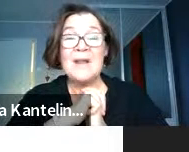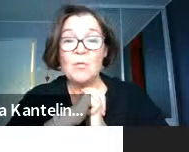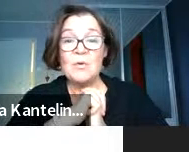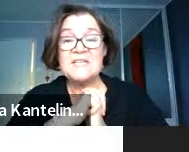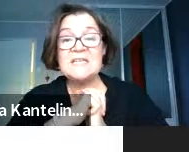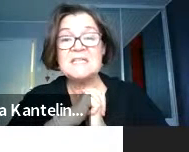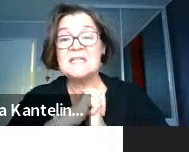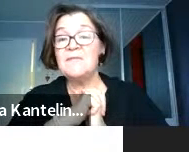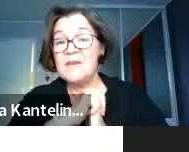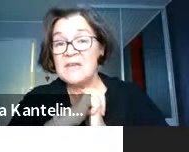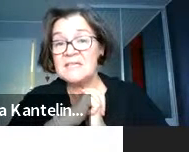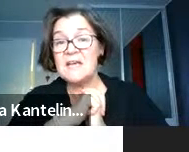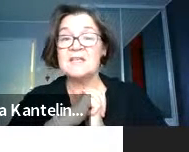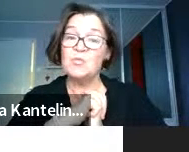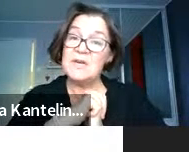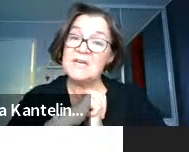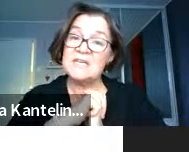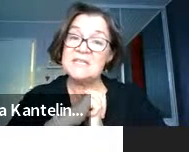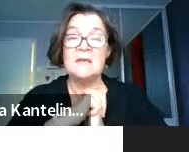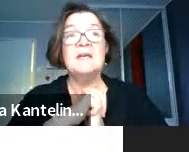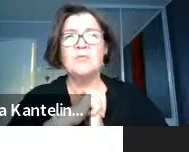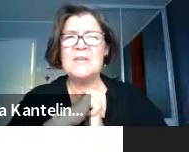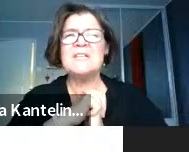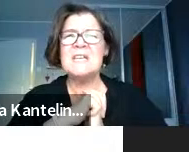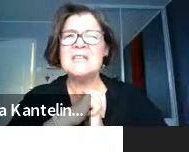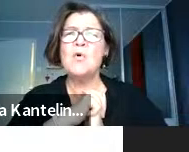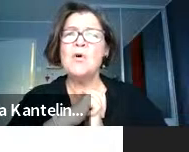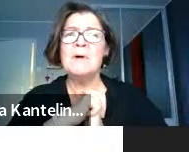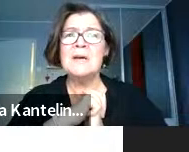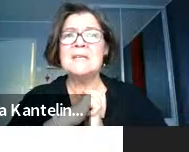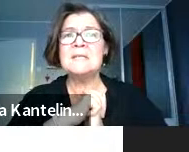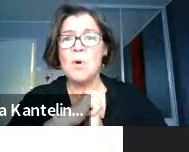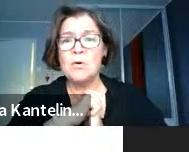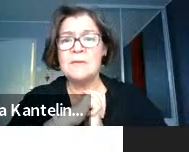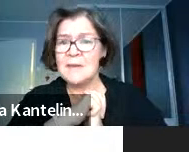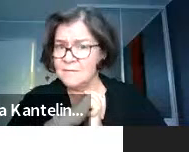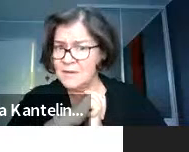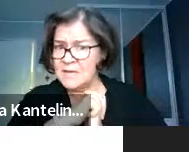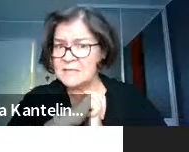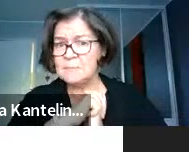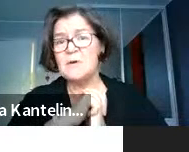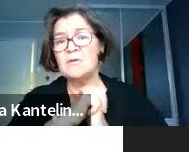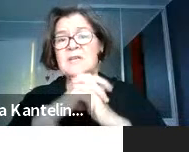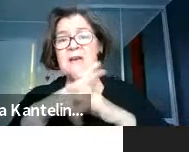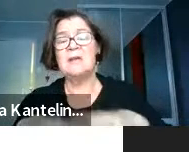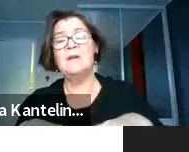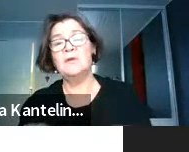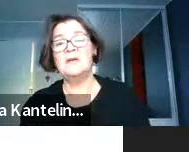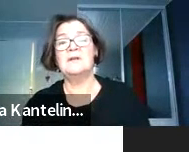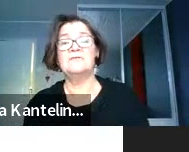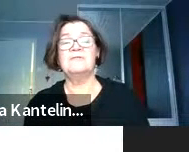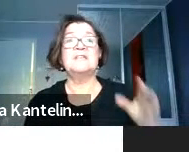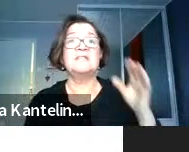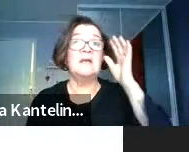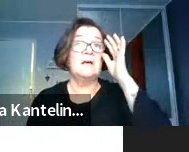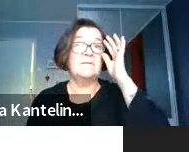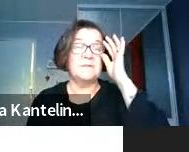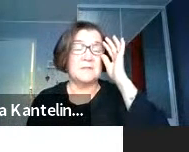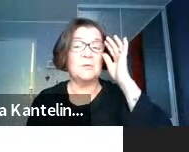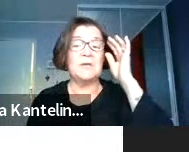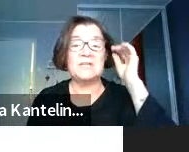well, our languages, Finnish and Swedish. Swedish is more widely spoken than Finnish because here in Nordic